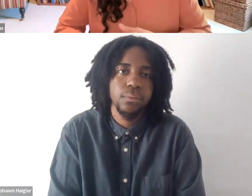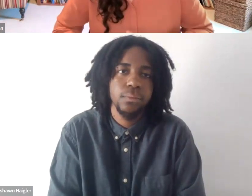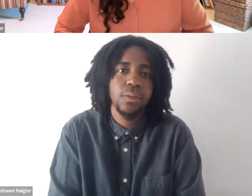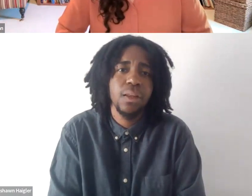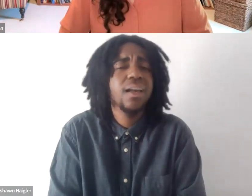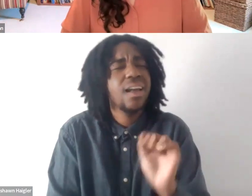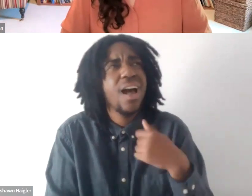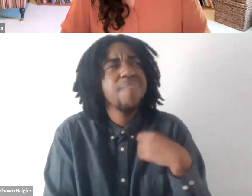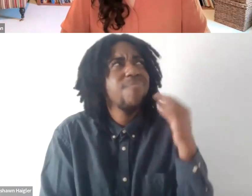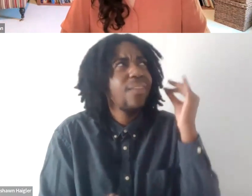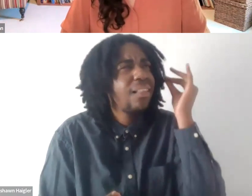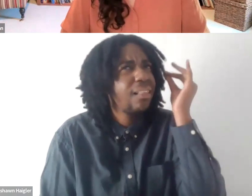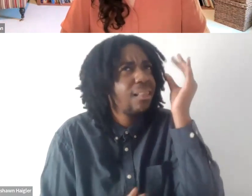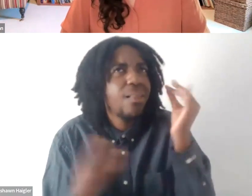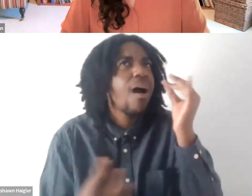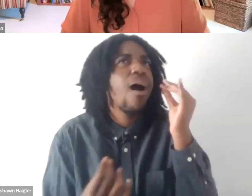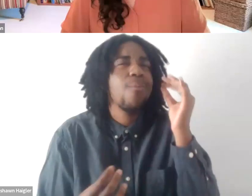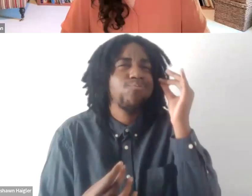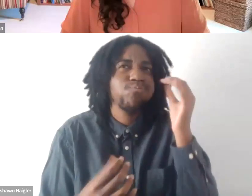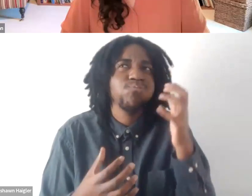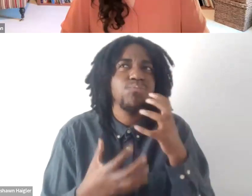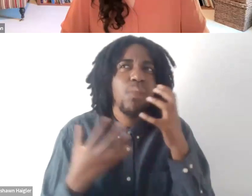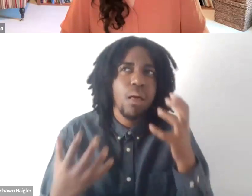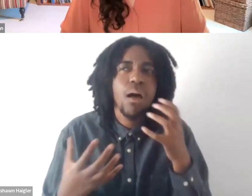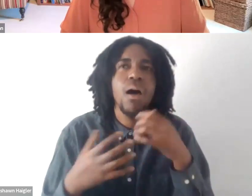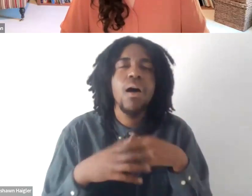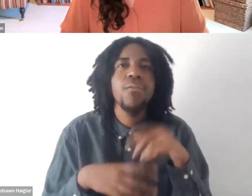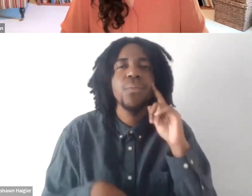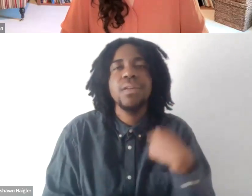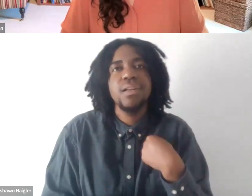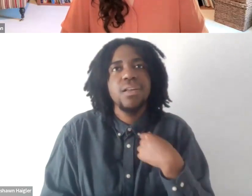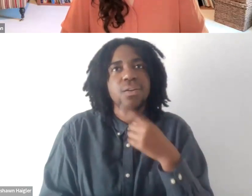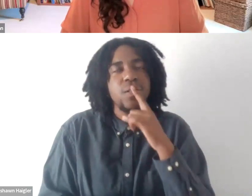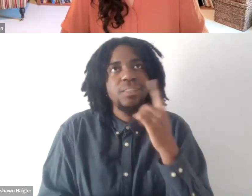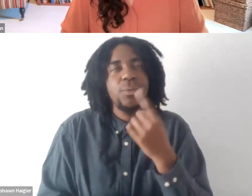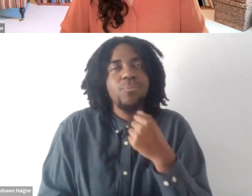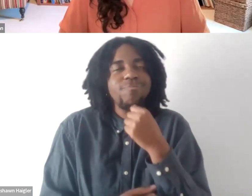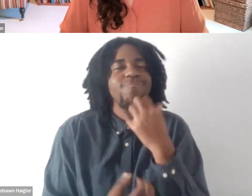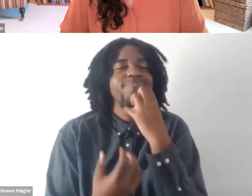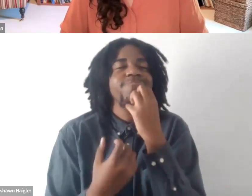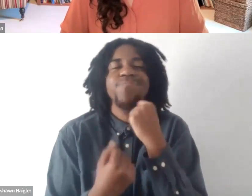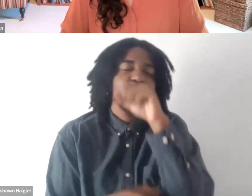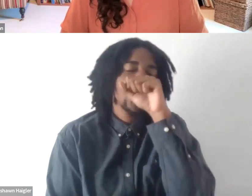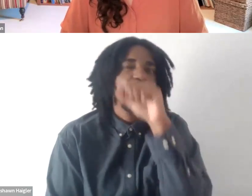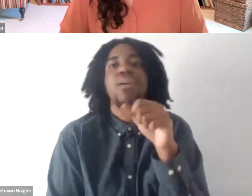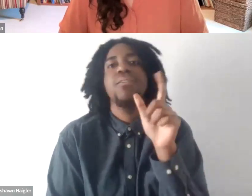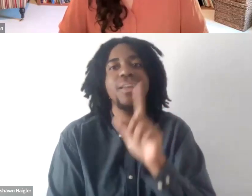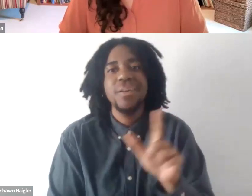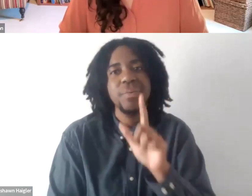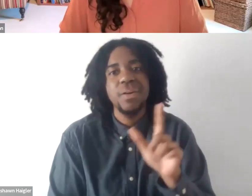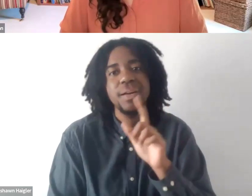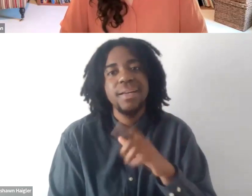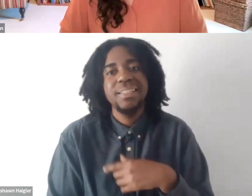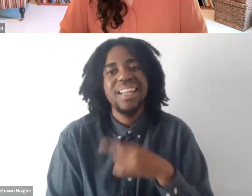And you know, for me, really, as somebody who loves a library, I think about it has to be that spirit